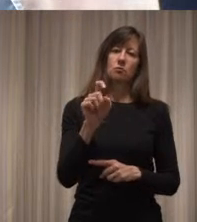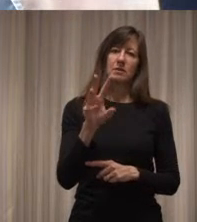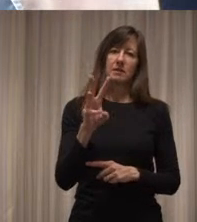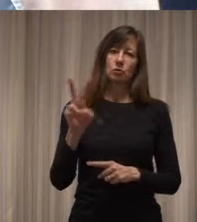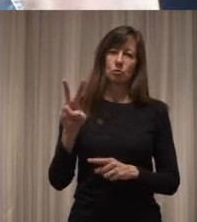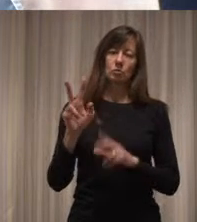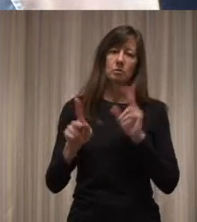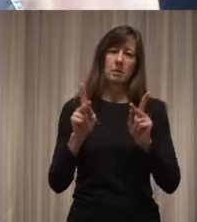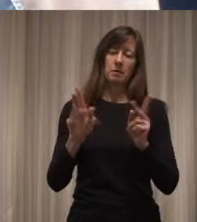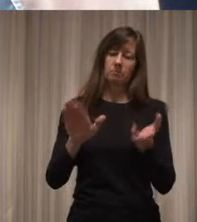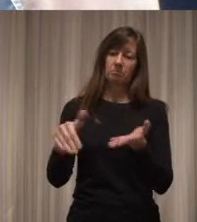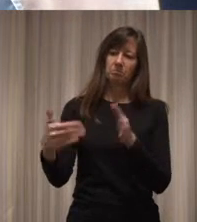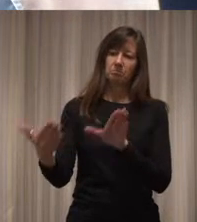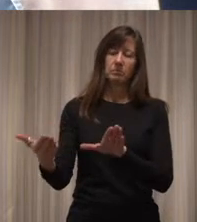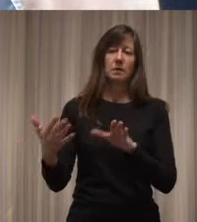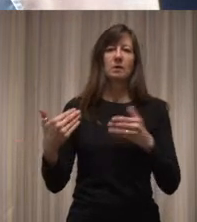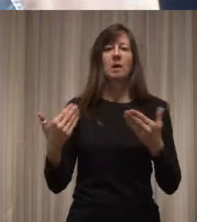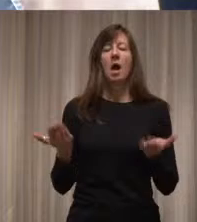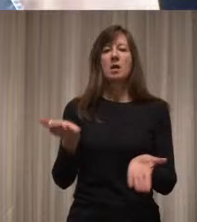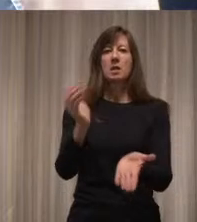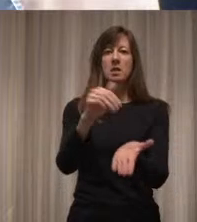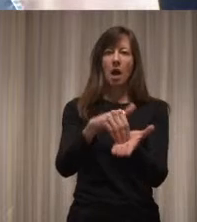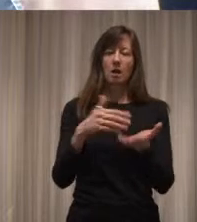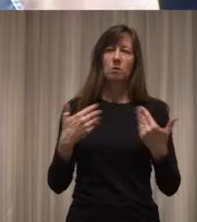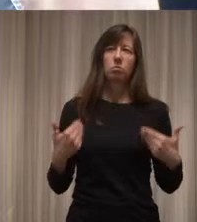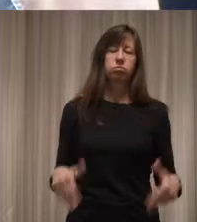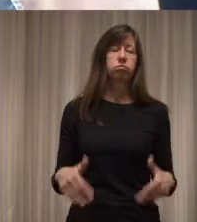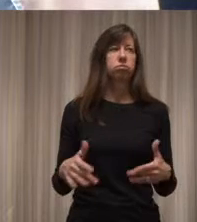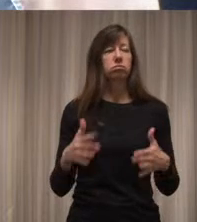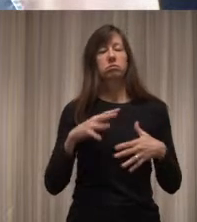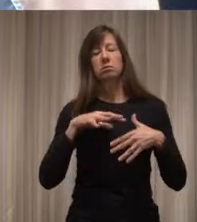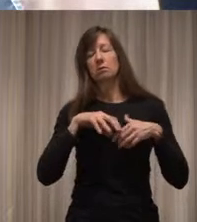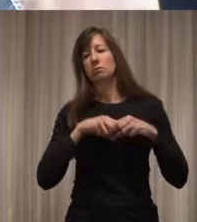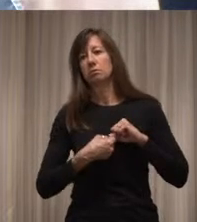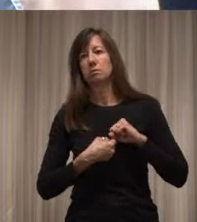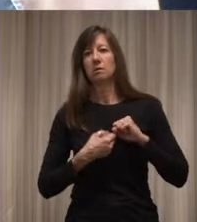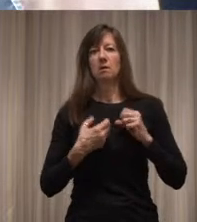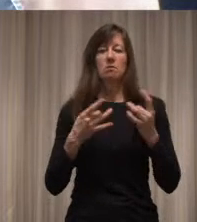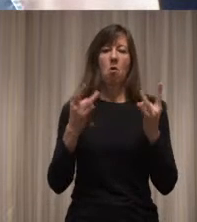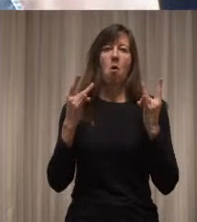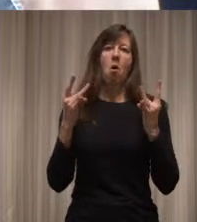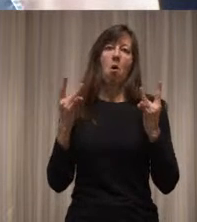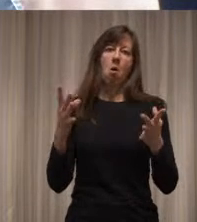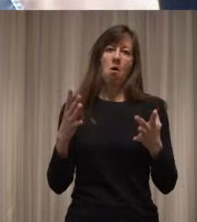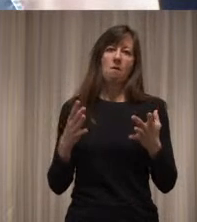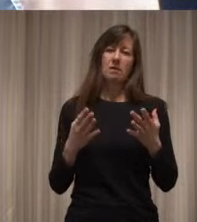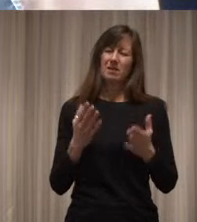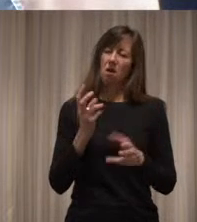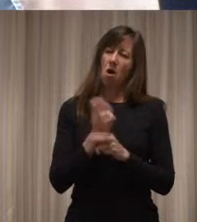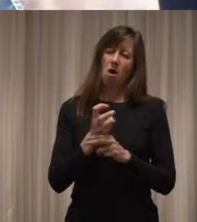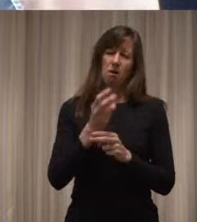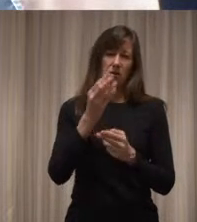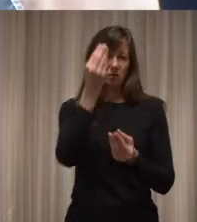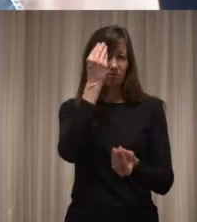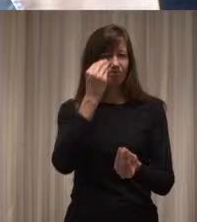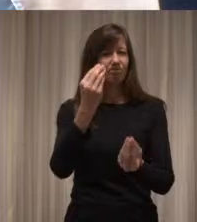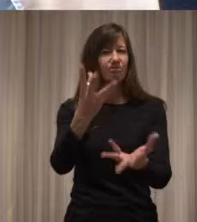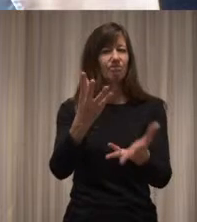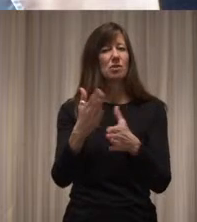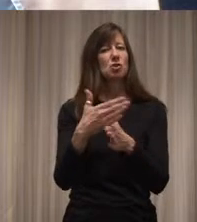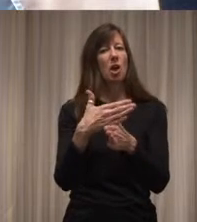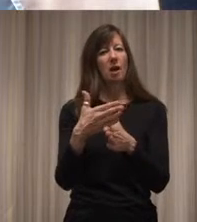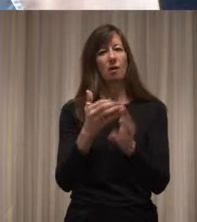again, is very hard to stomach and very hard to share. Those have all occurred in the